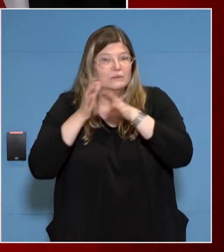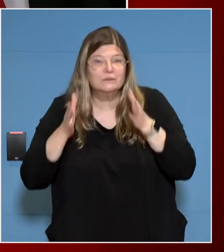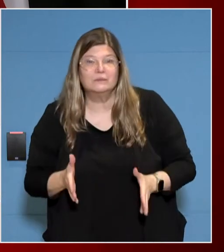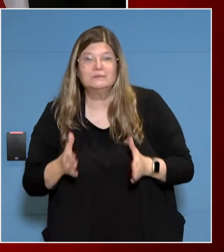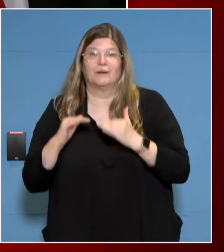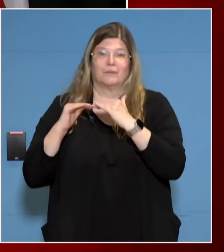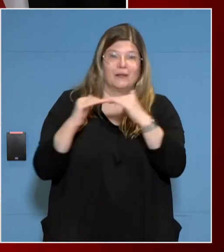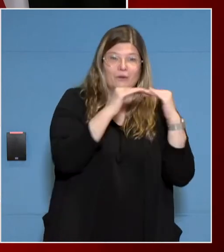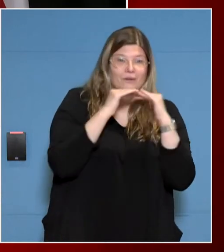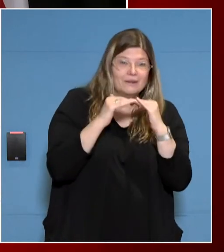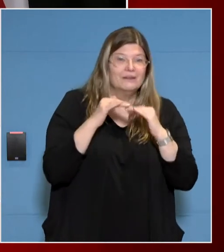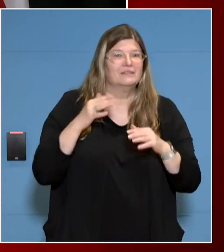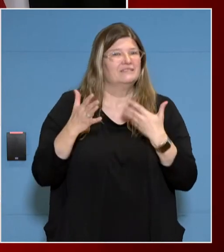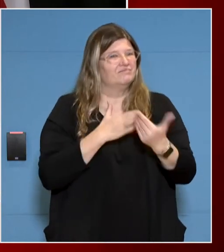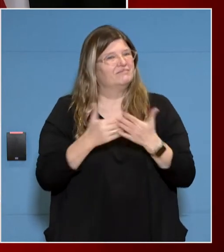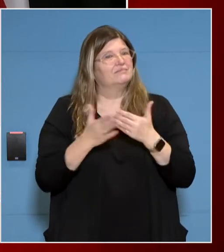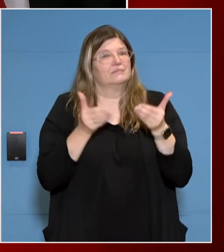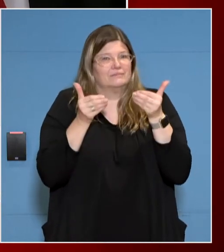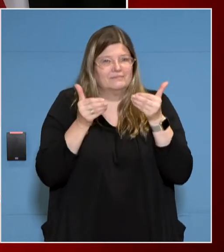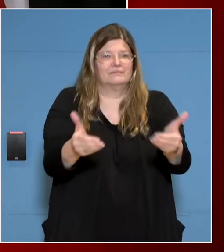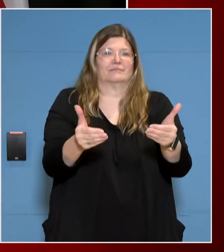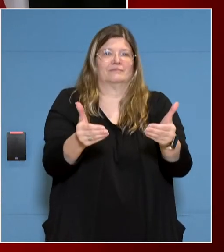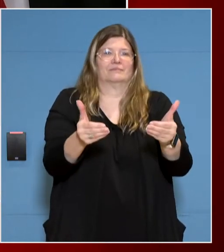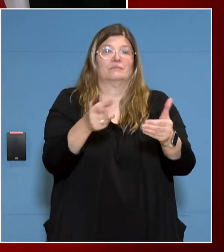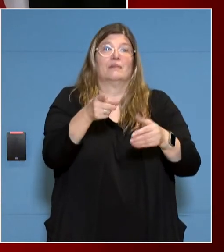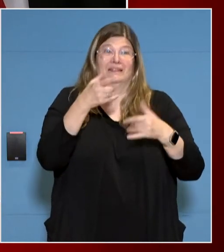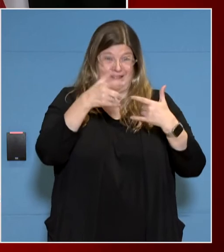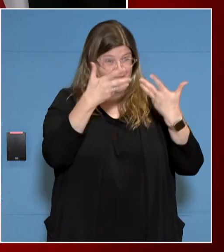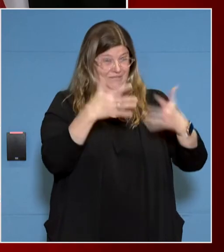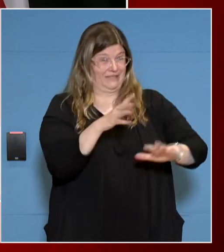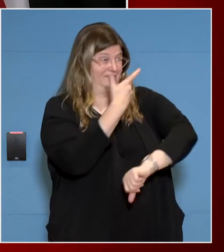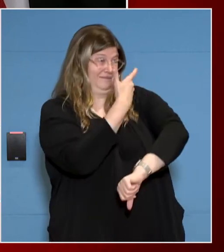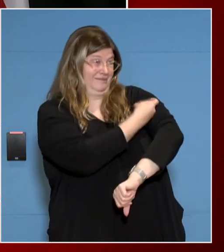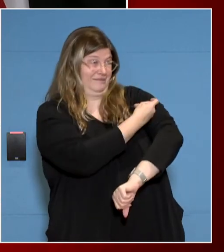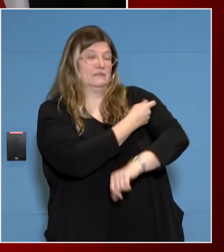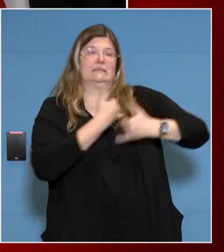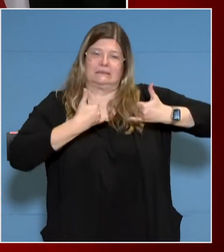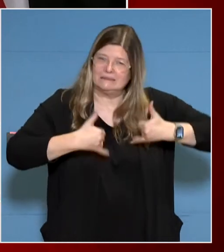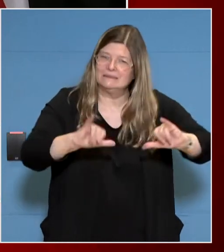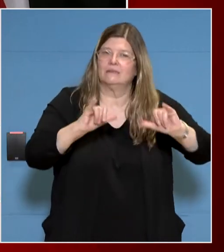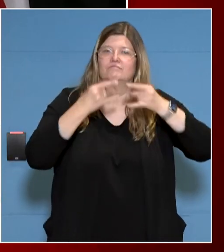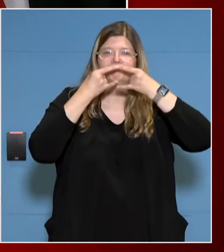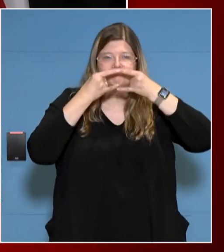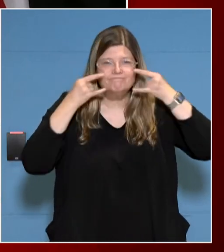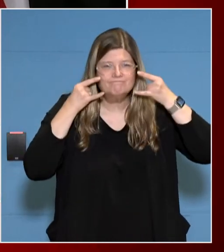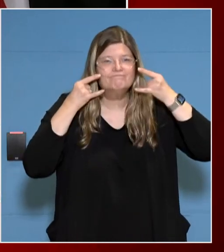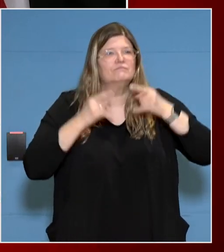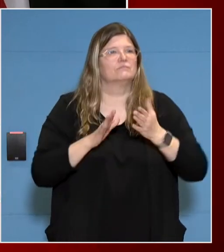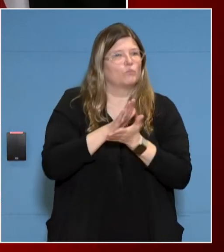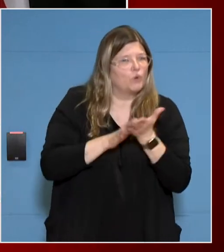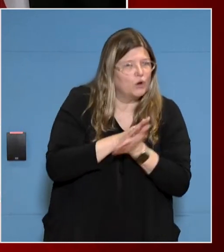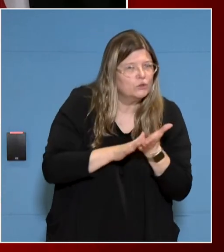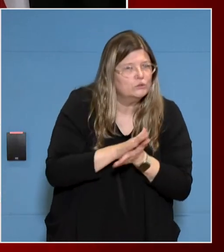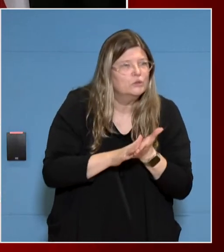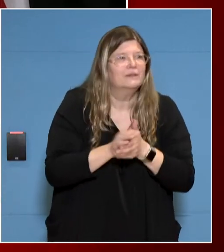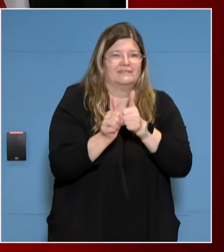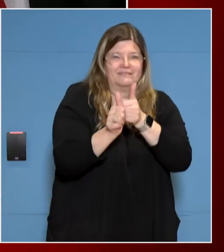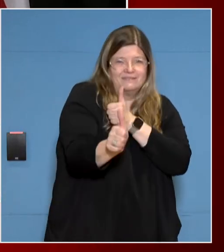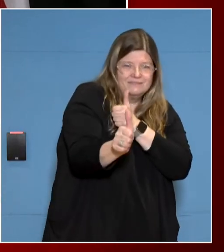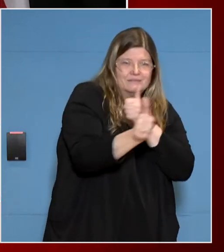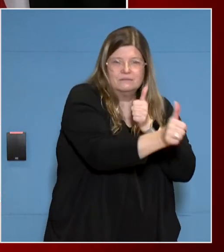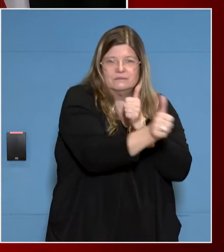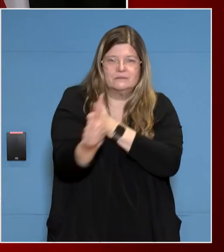all still wear masks. We need to continue to wash our hands, and we need to continue to physically distance and avoid crowds. Until we can